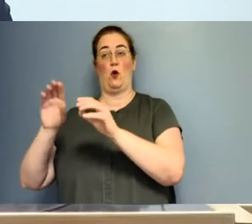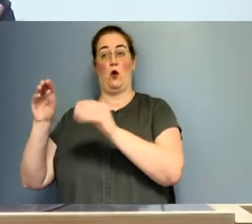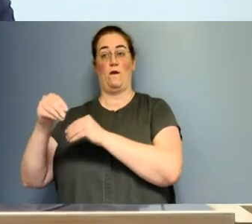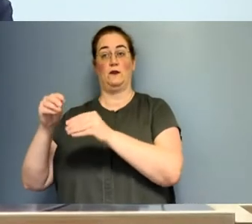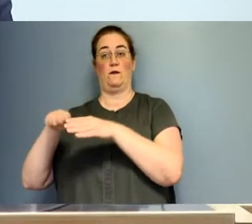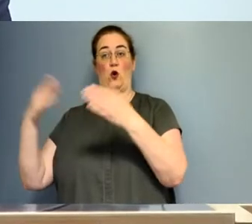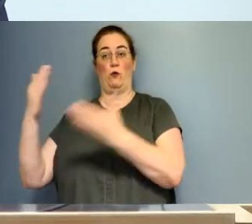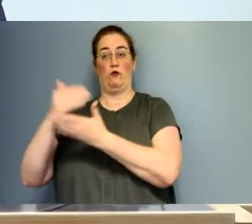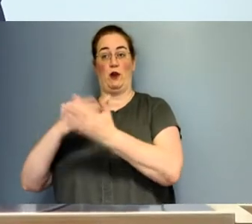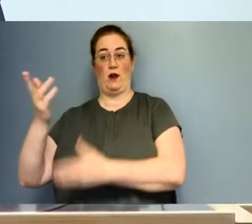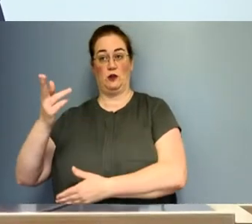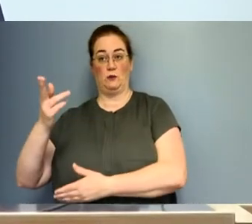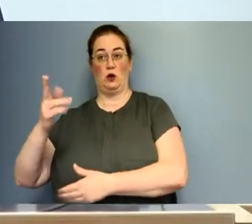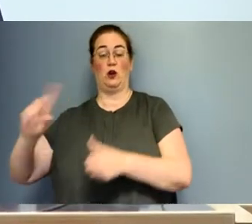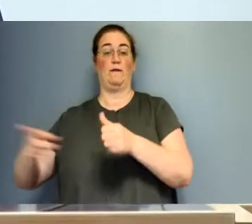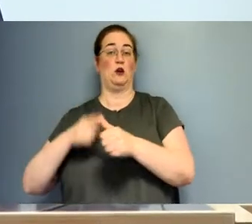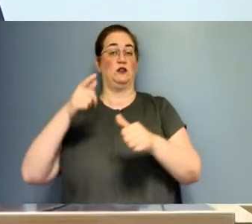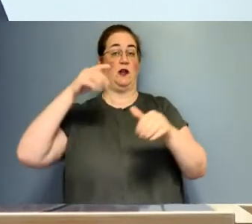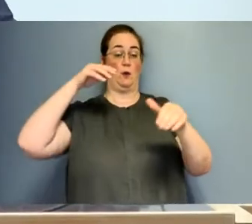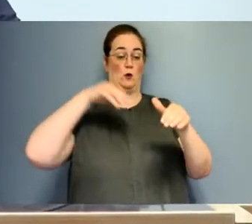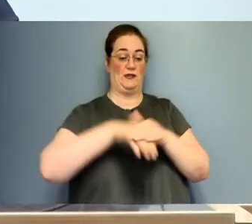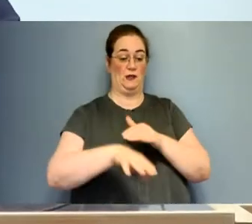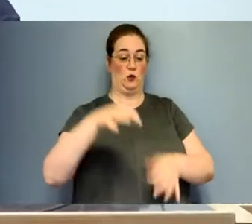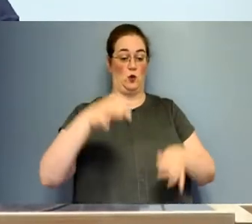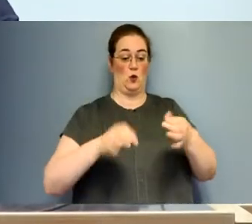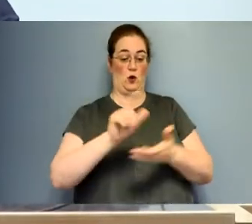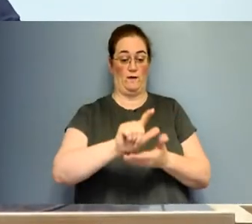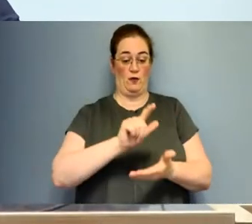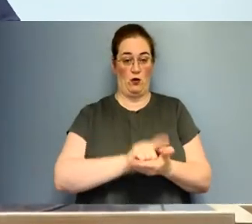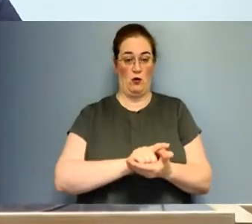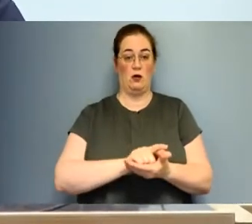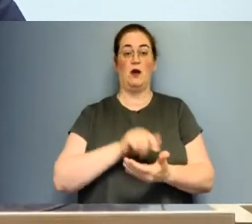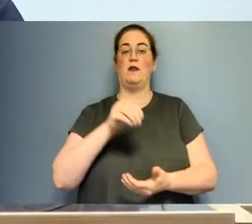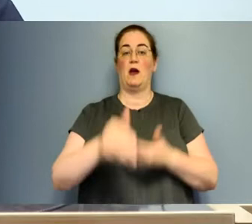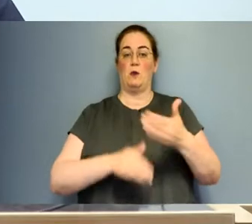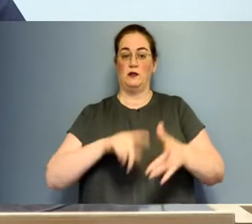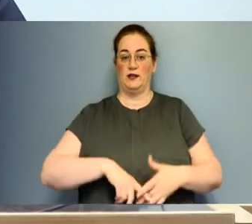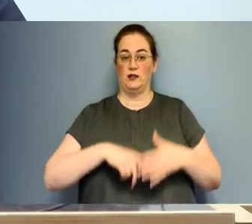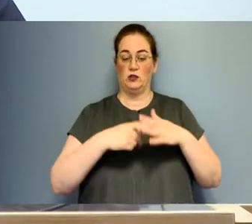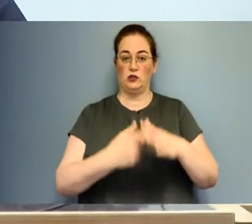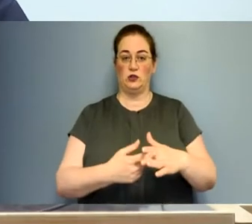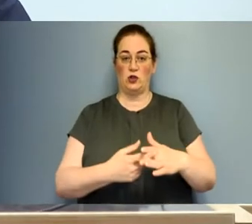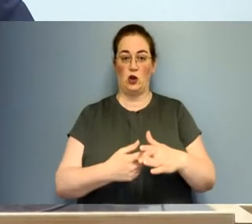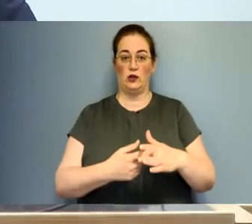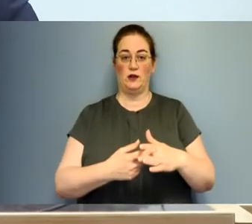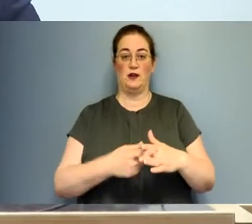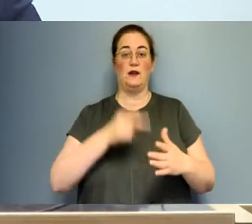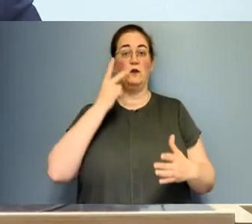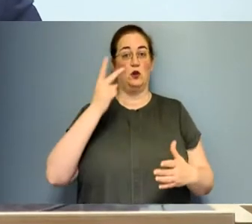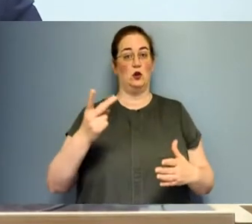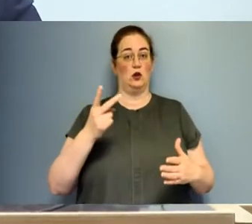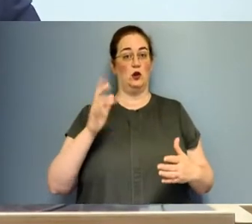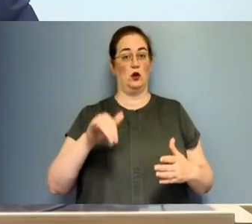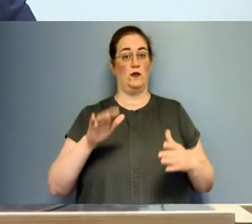and for the first time goes into a court of law and that process gets started, if you look on that cover sheet, you will